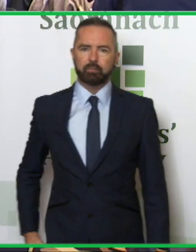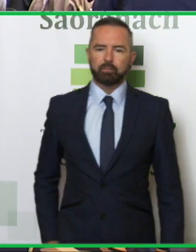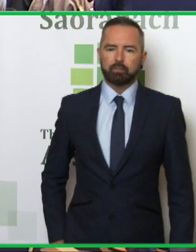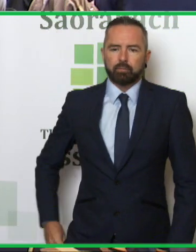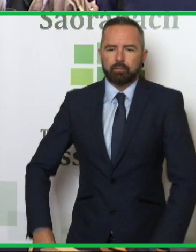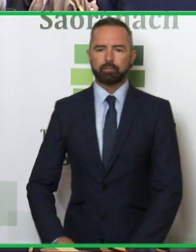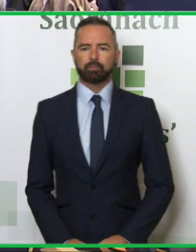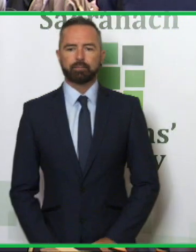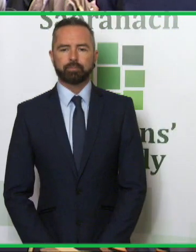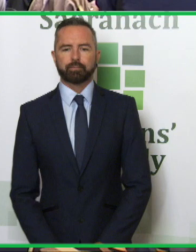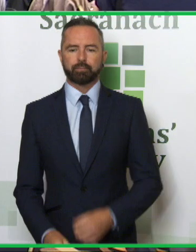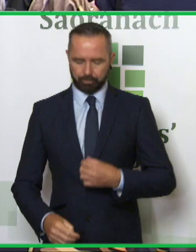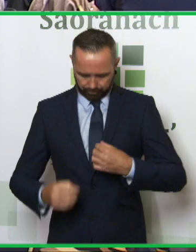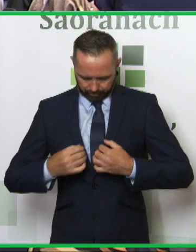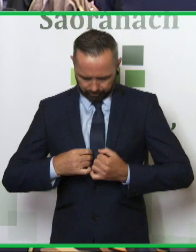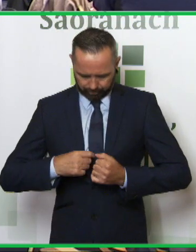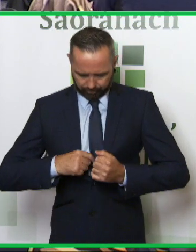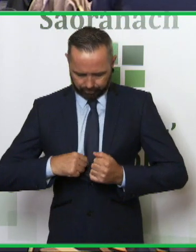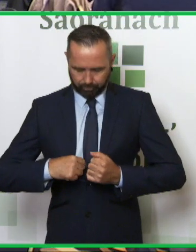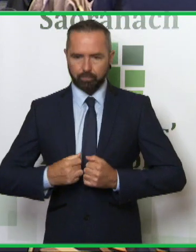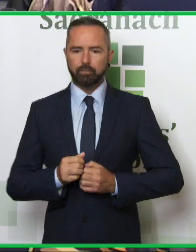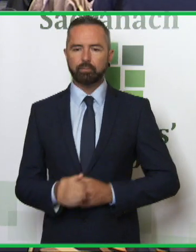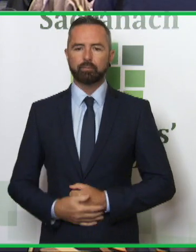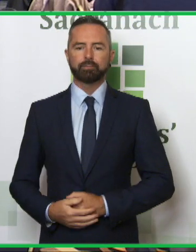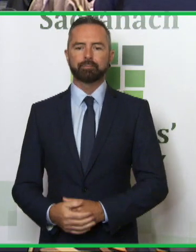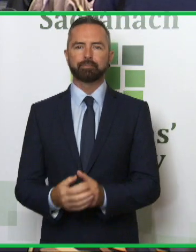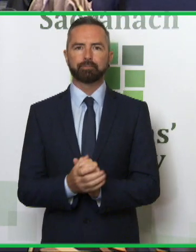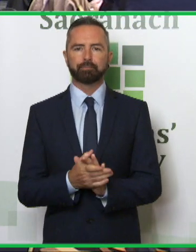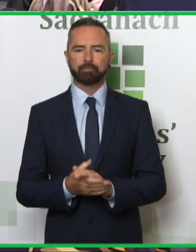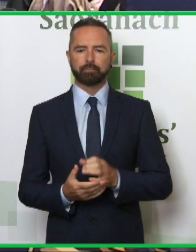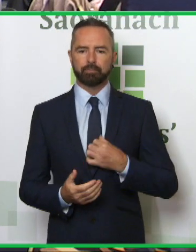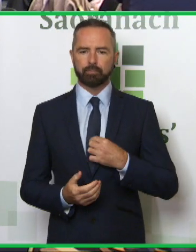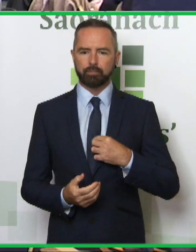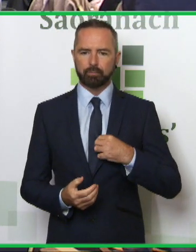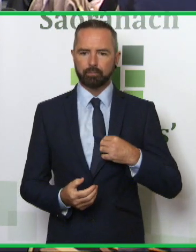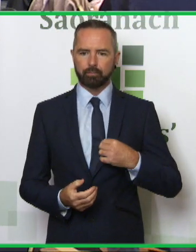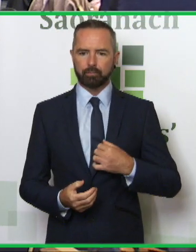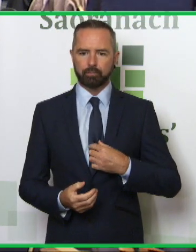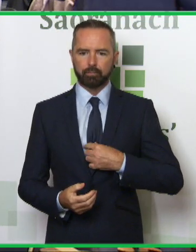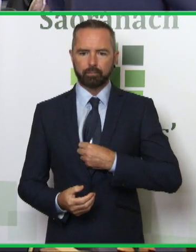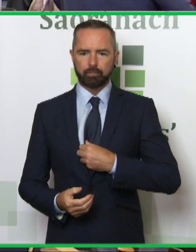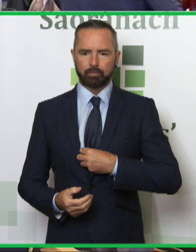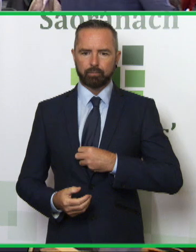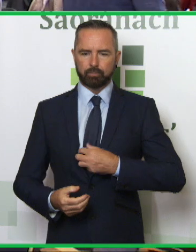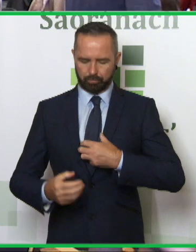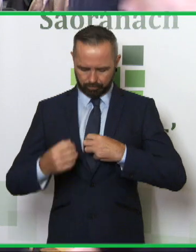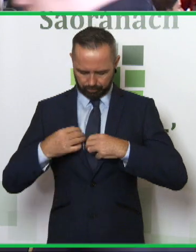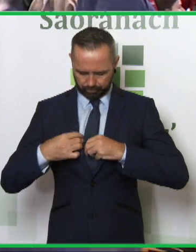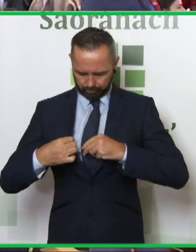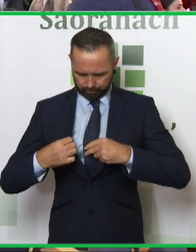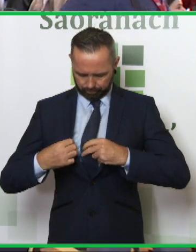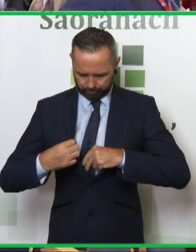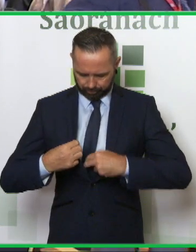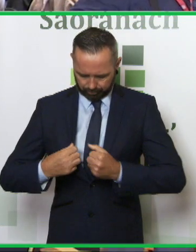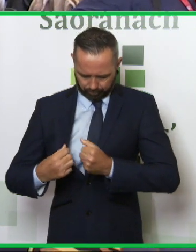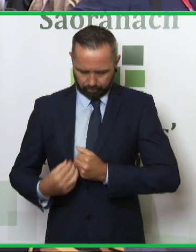what that process is. We will have in a minute a procedural piece to do to ask for some volunteers to work with us, people to